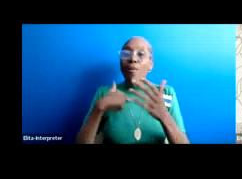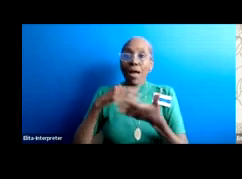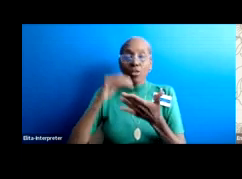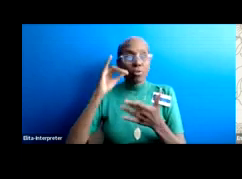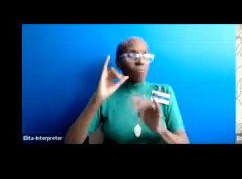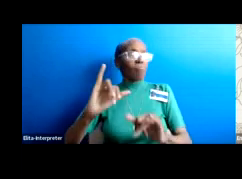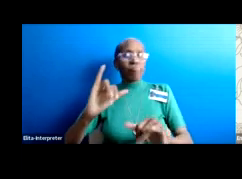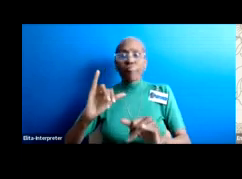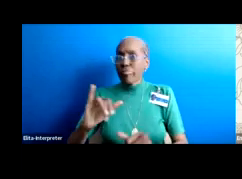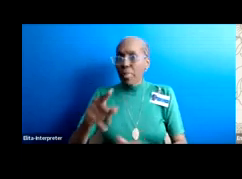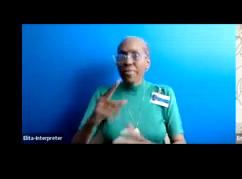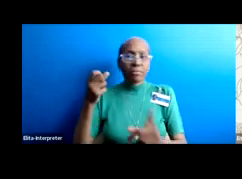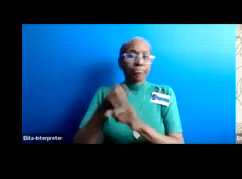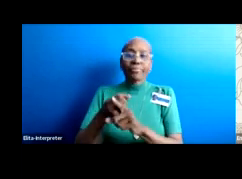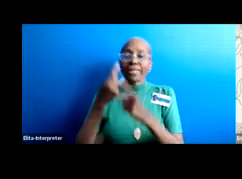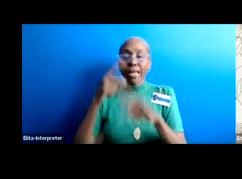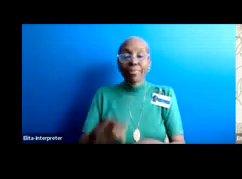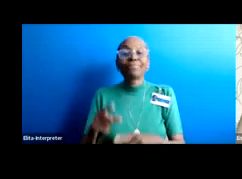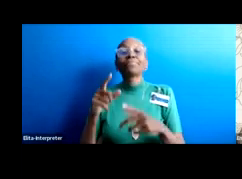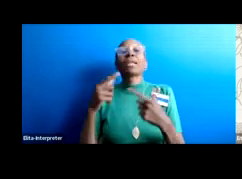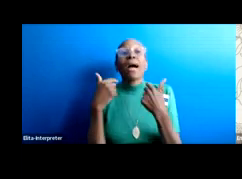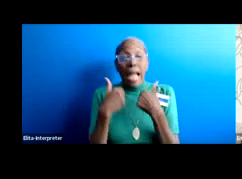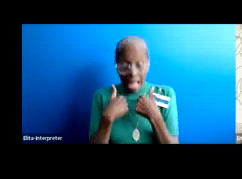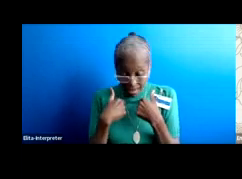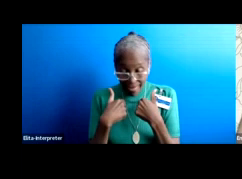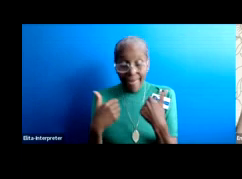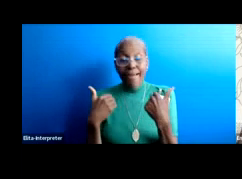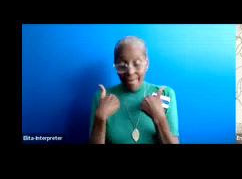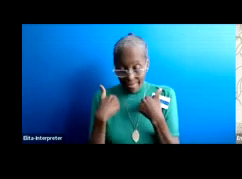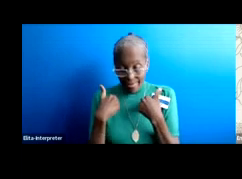this happened. So I had a